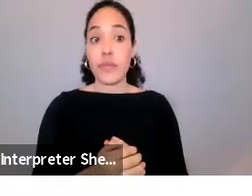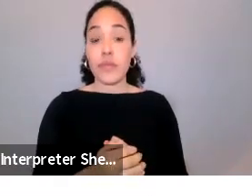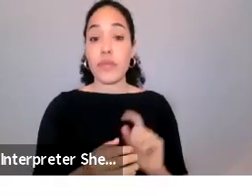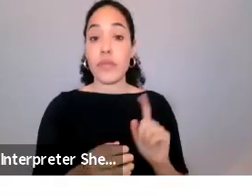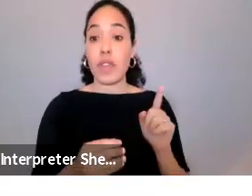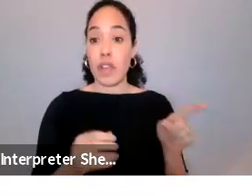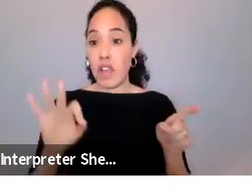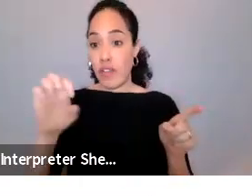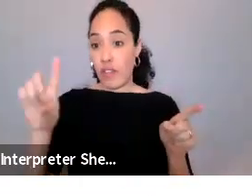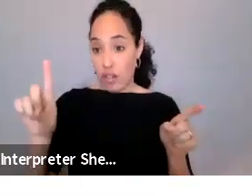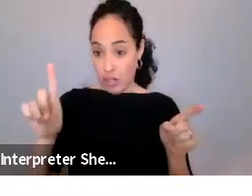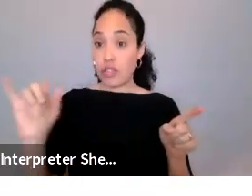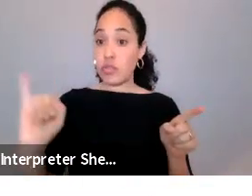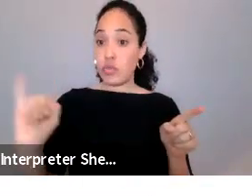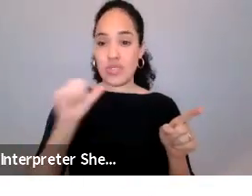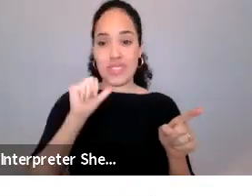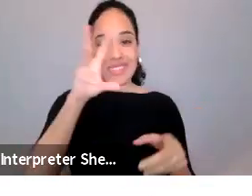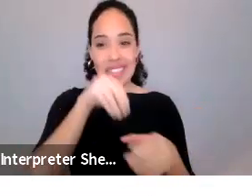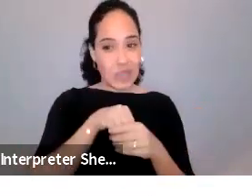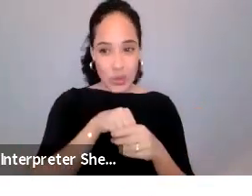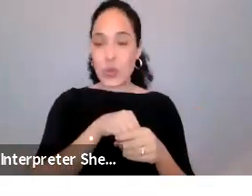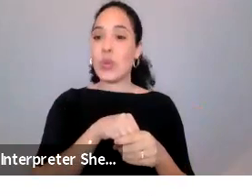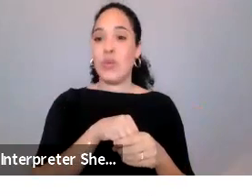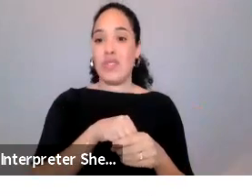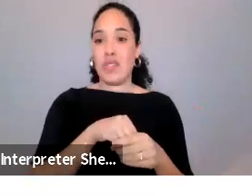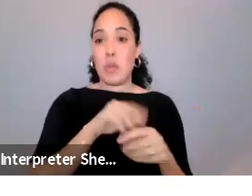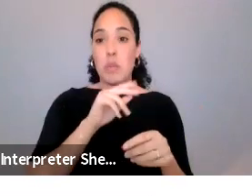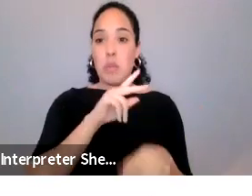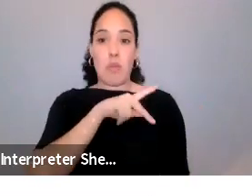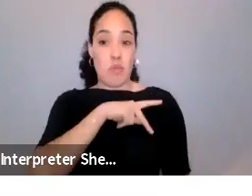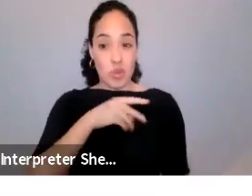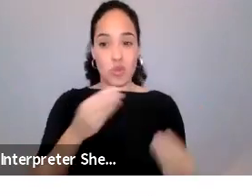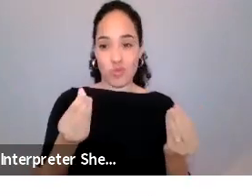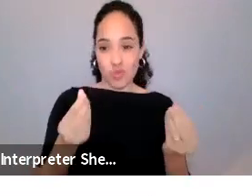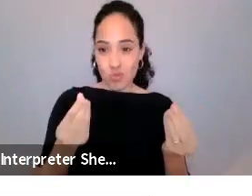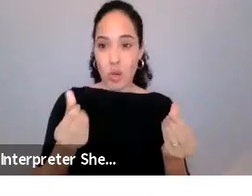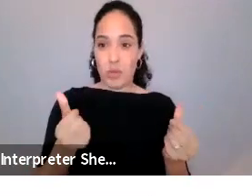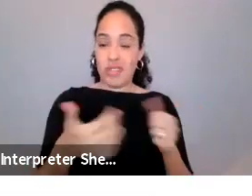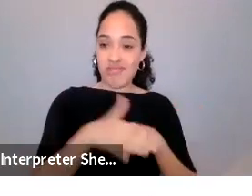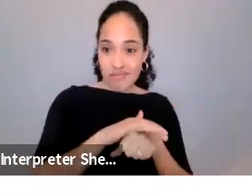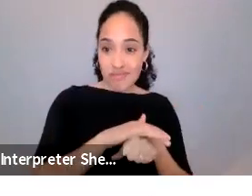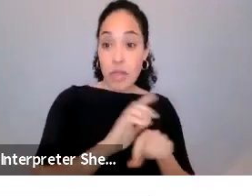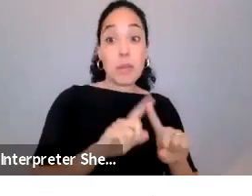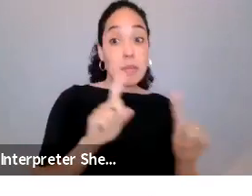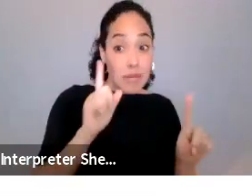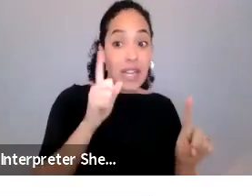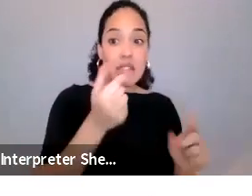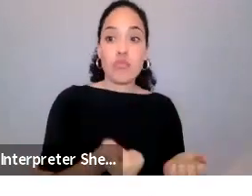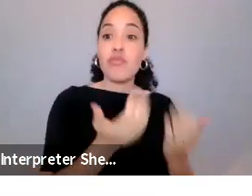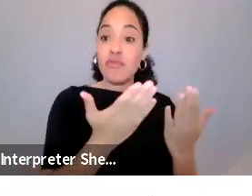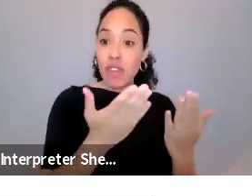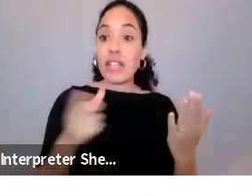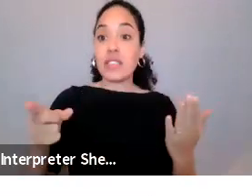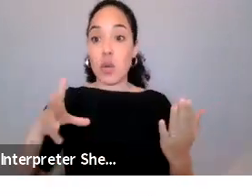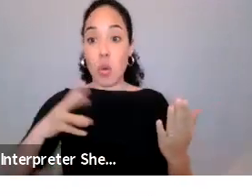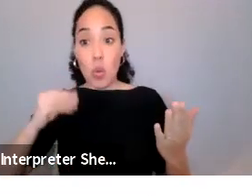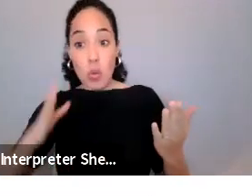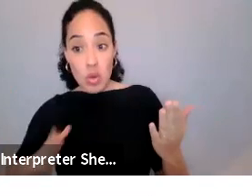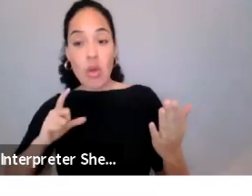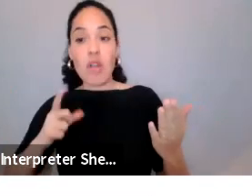property contents. However, the National Flood Insurance Program policy gives the property owner the option of including contents for